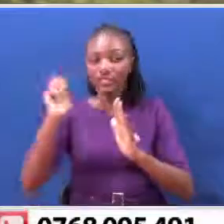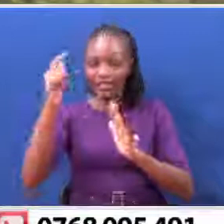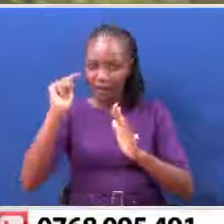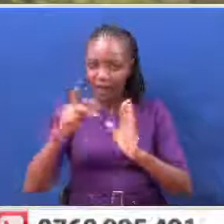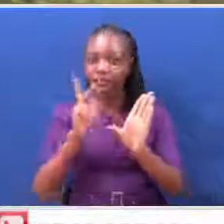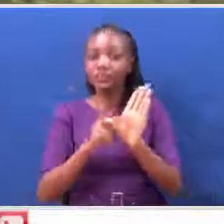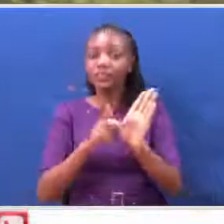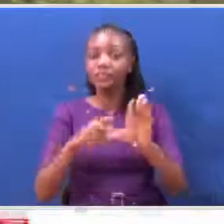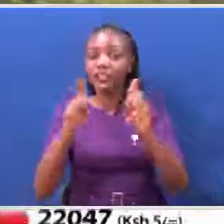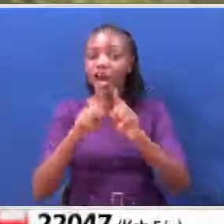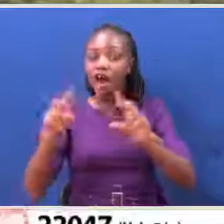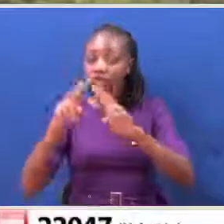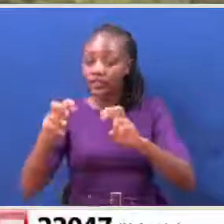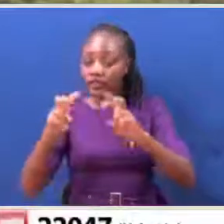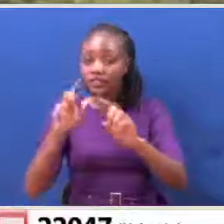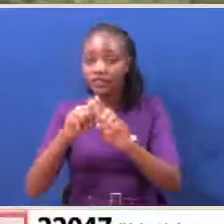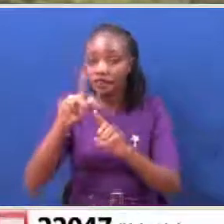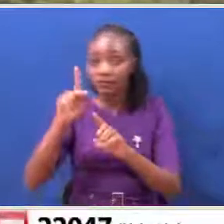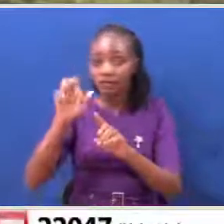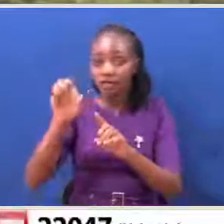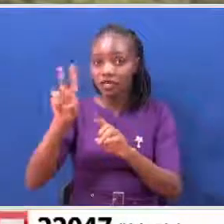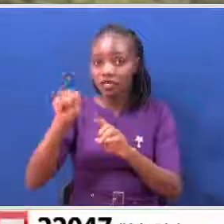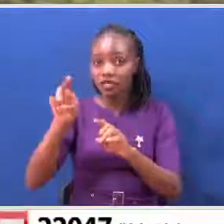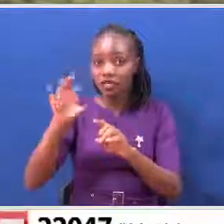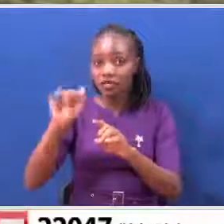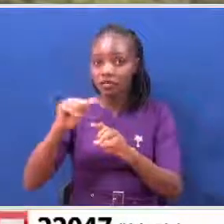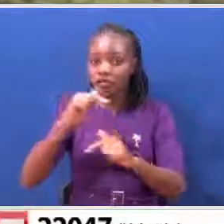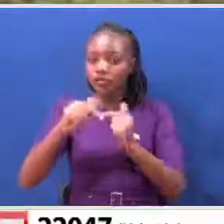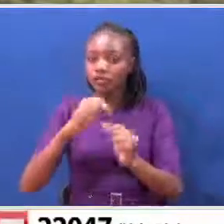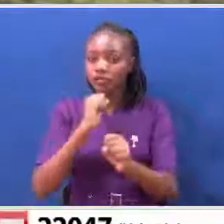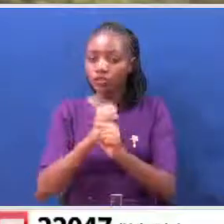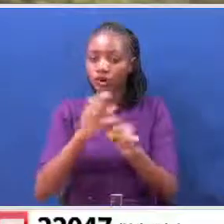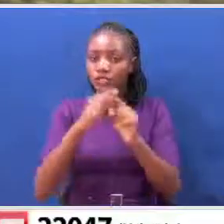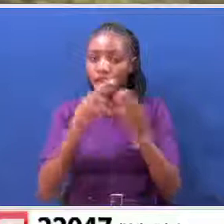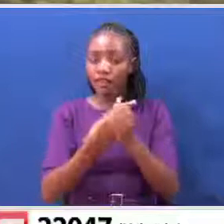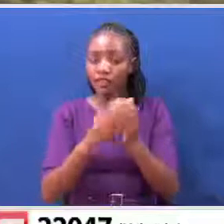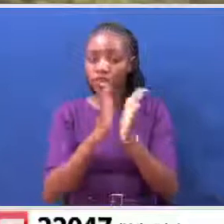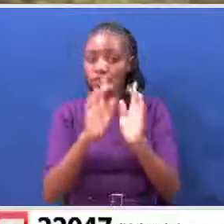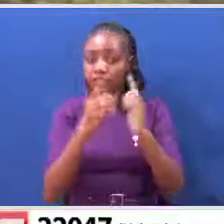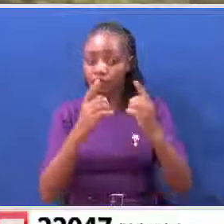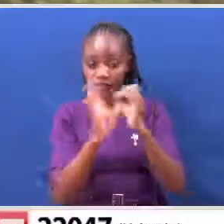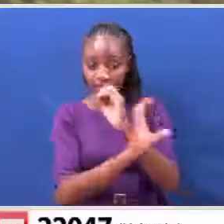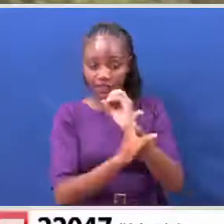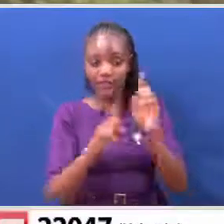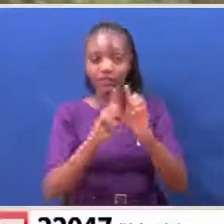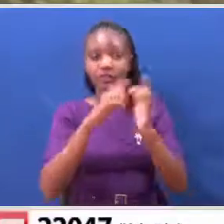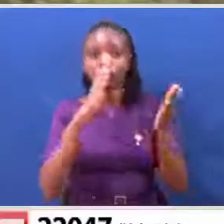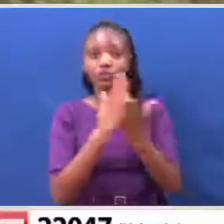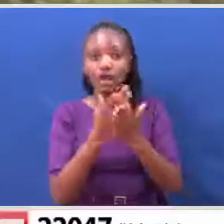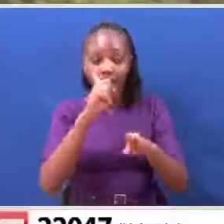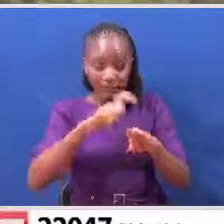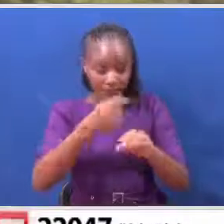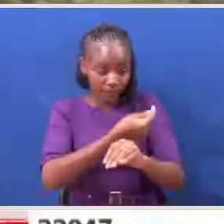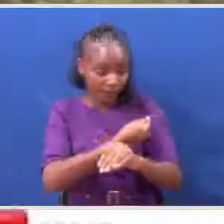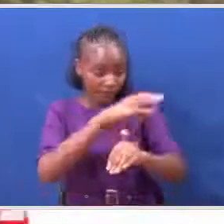behind. Researchers from the Kenya Medical Research Institute are in consultations with researchers from different countries to ensure that once a vaccine